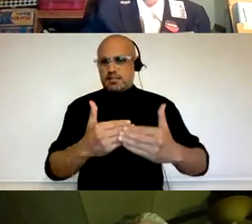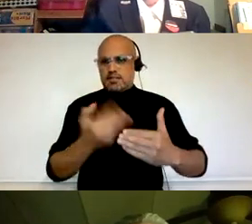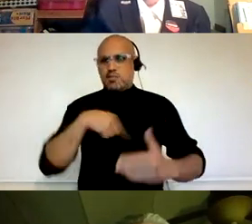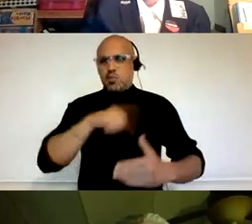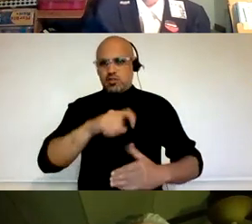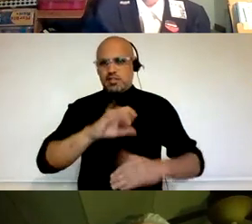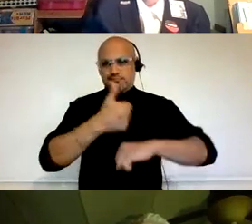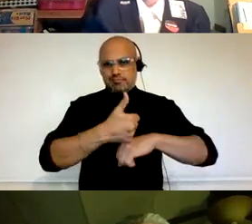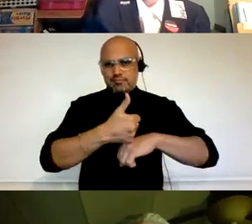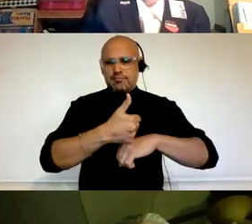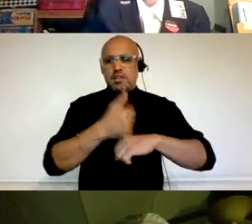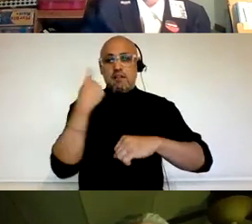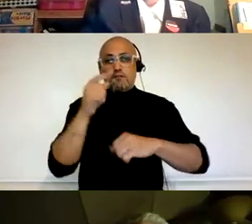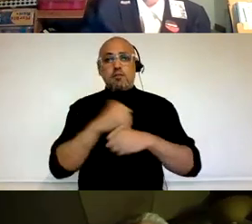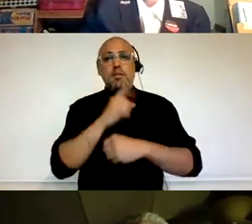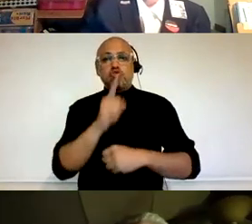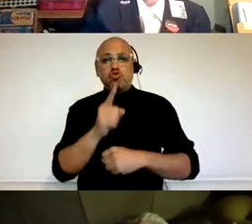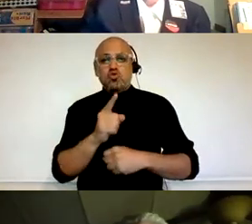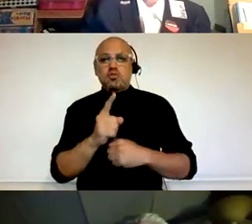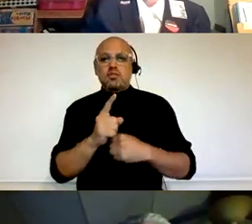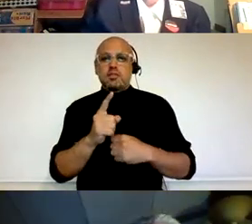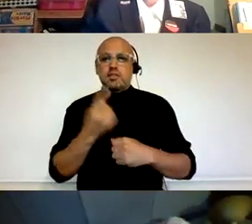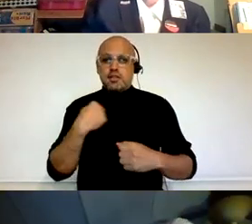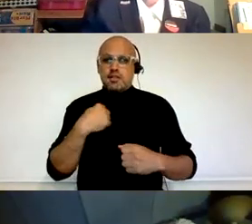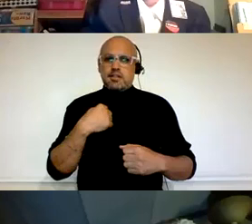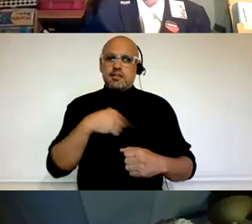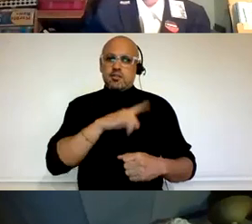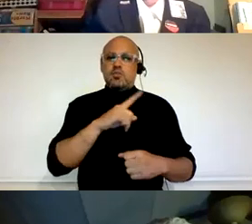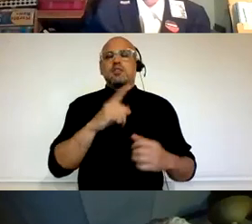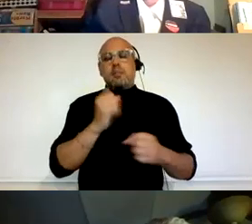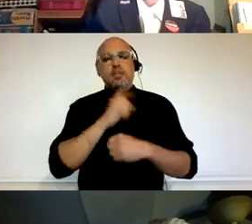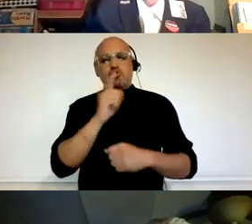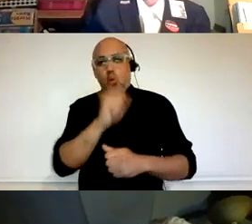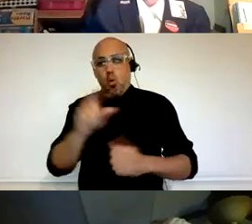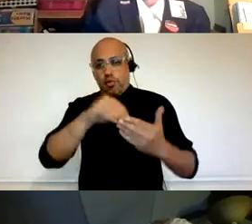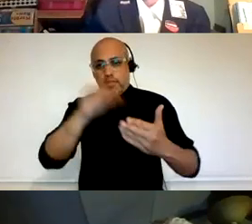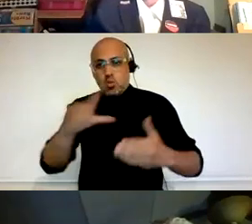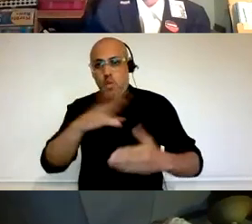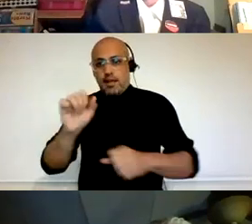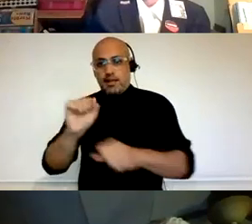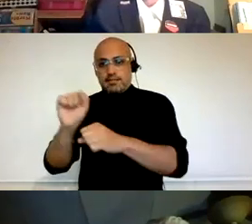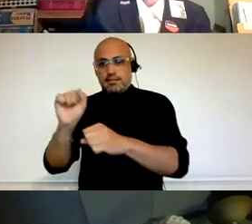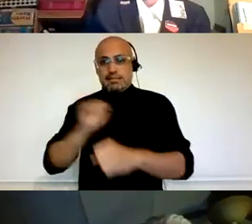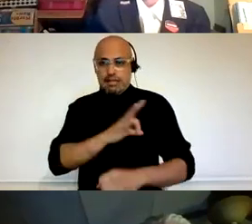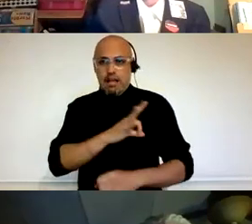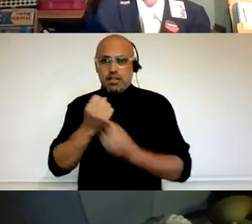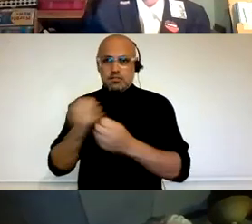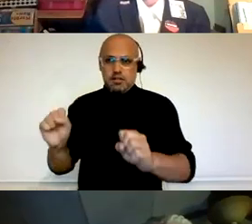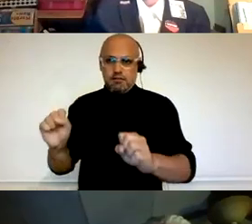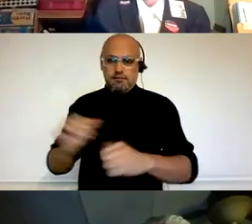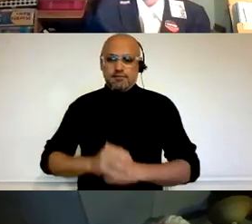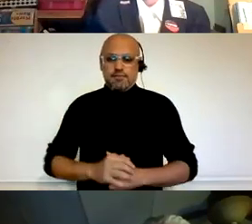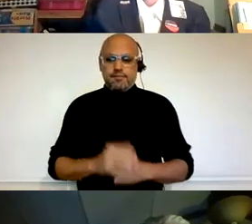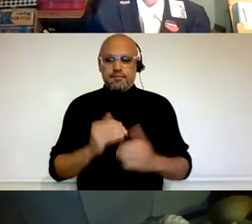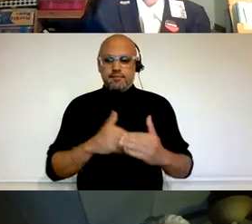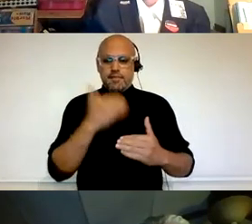take place in order to make sure that we are making sure that all of our students and employees are safe. Next